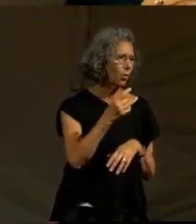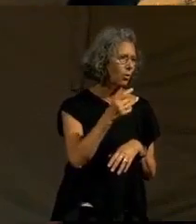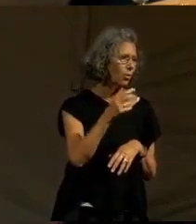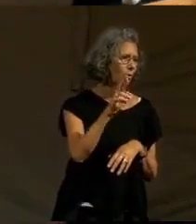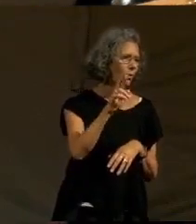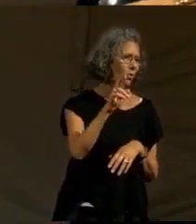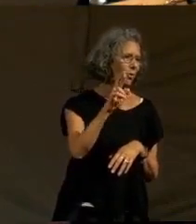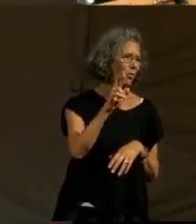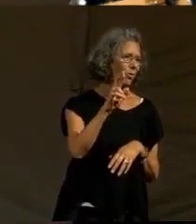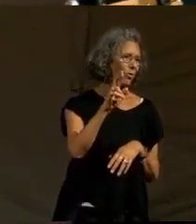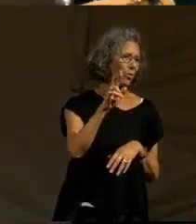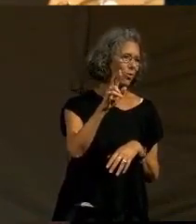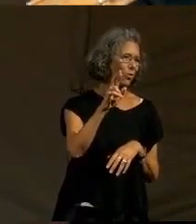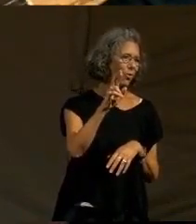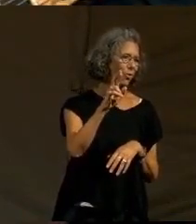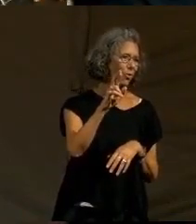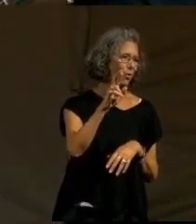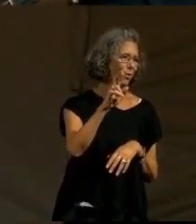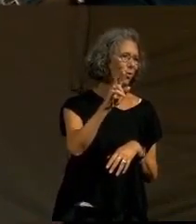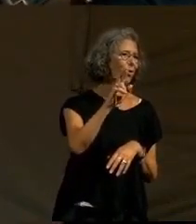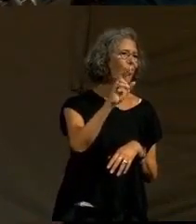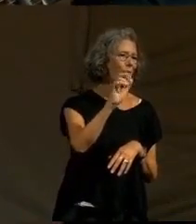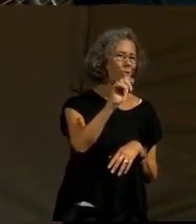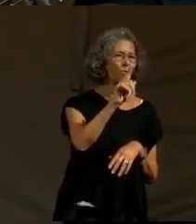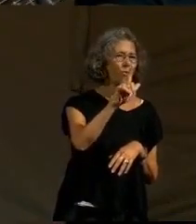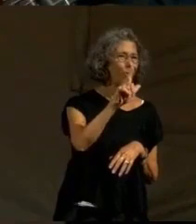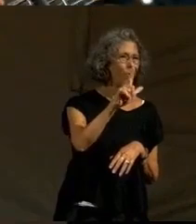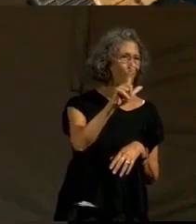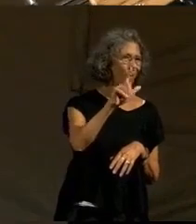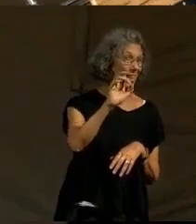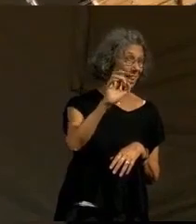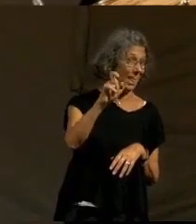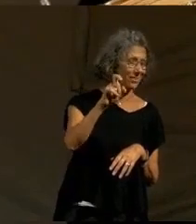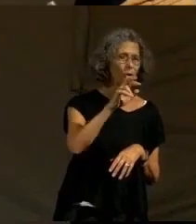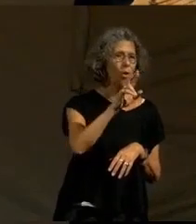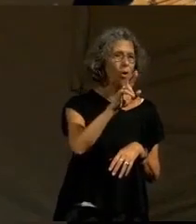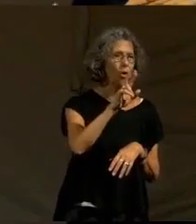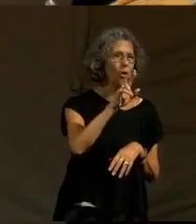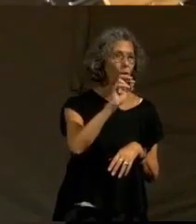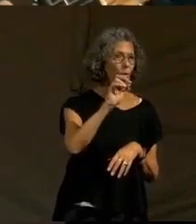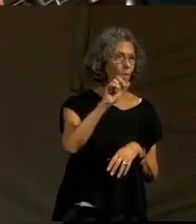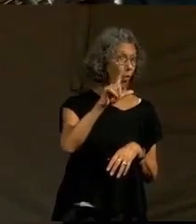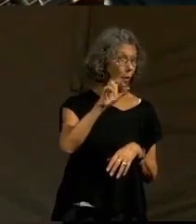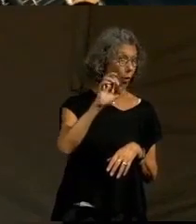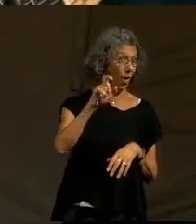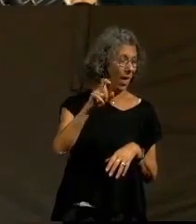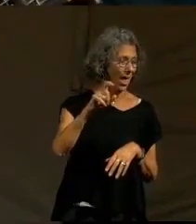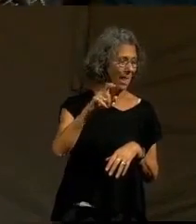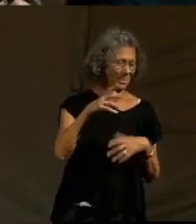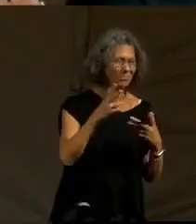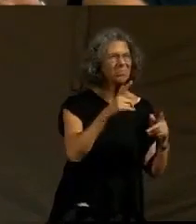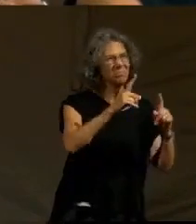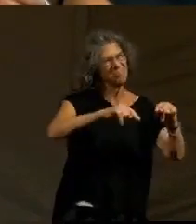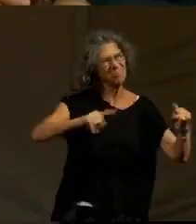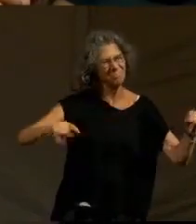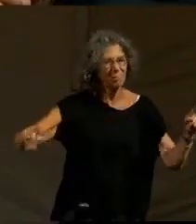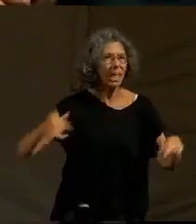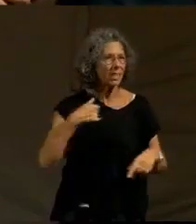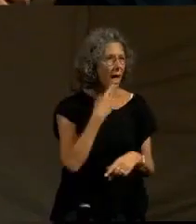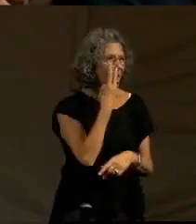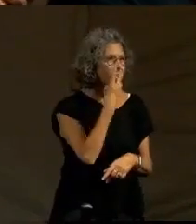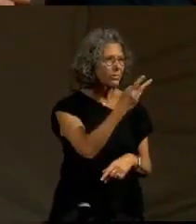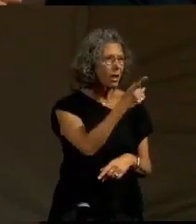had guitars, and I looked up and I saw the most beautiful guitar I'd ever laid my eyes on. It was a Madeira.